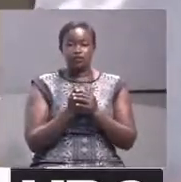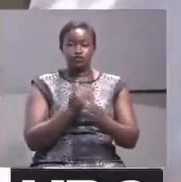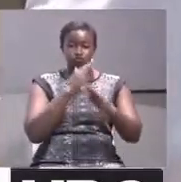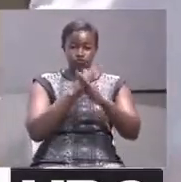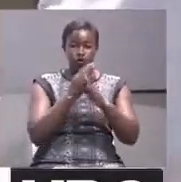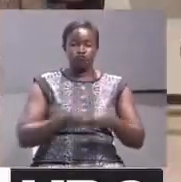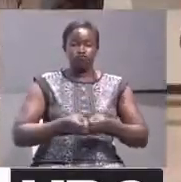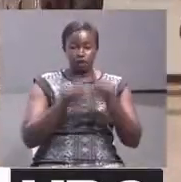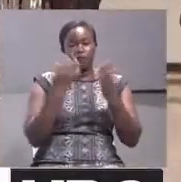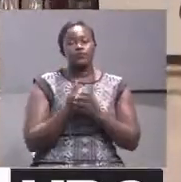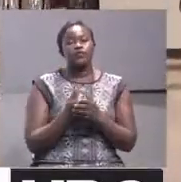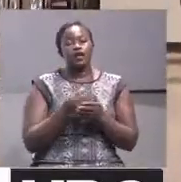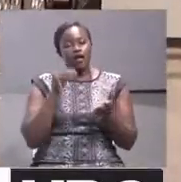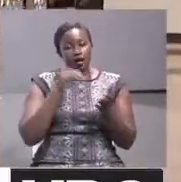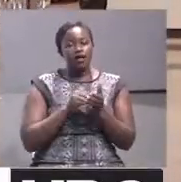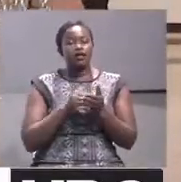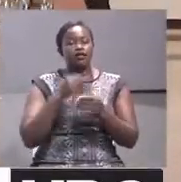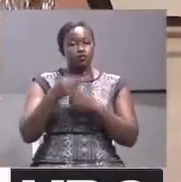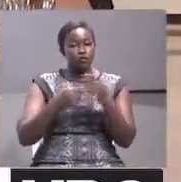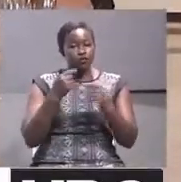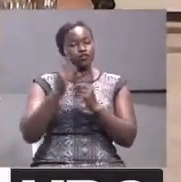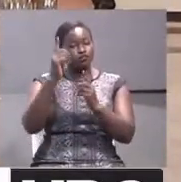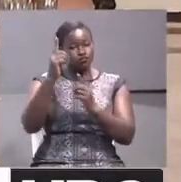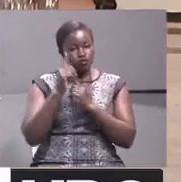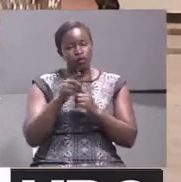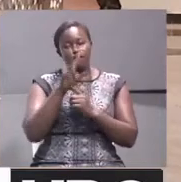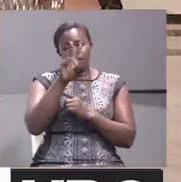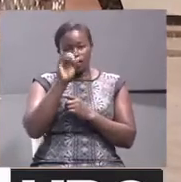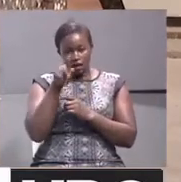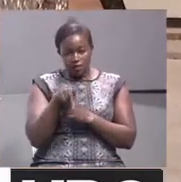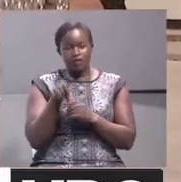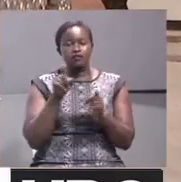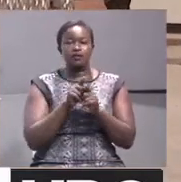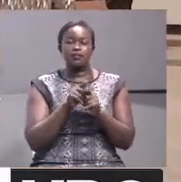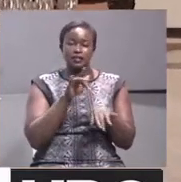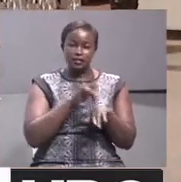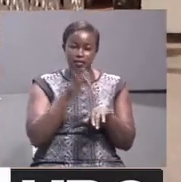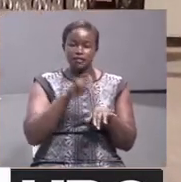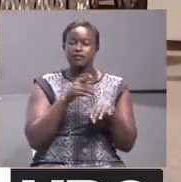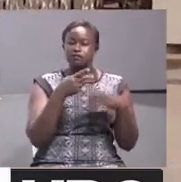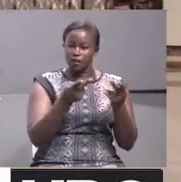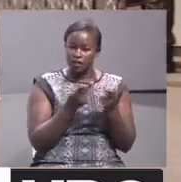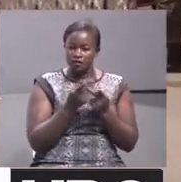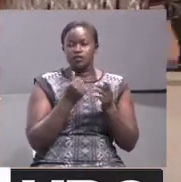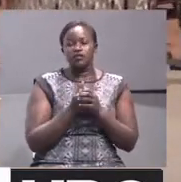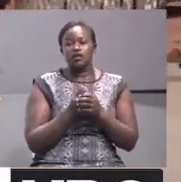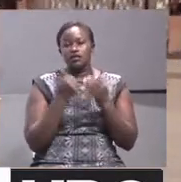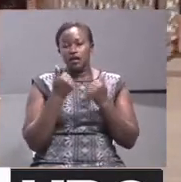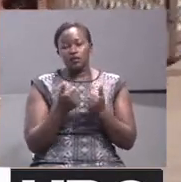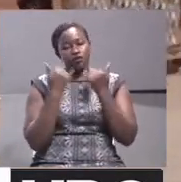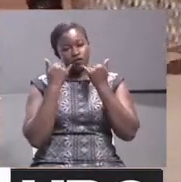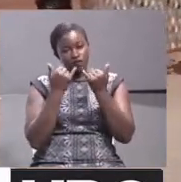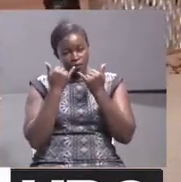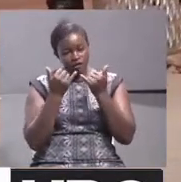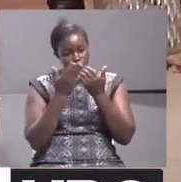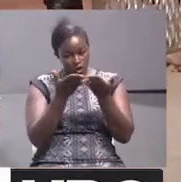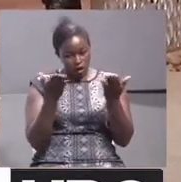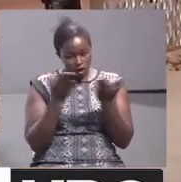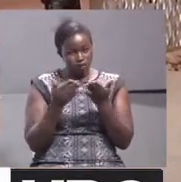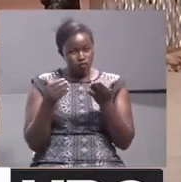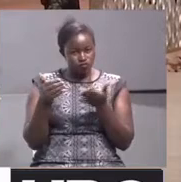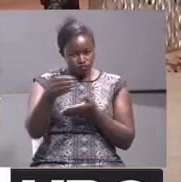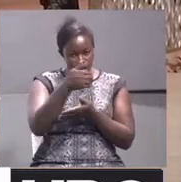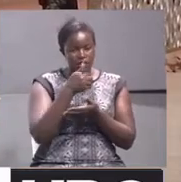services towards protecting VIPs and sensitive installations. The preliminary security intelligence indicates that these